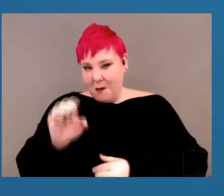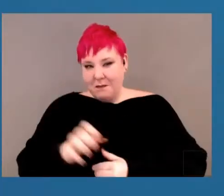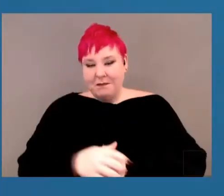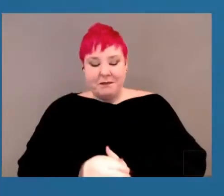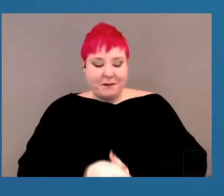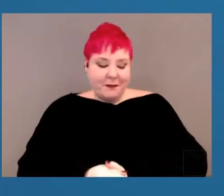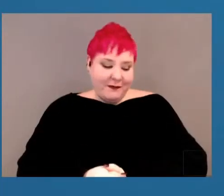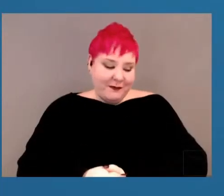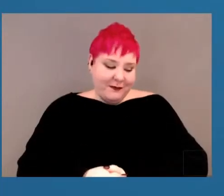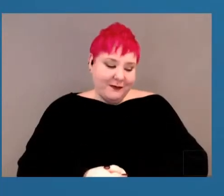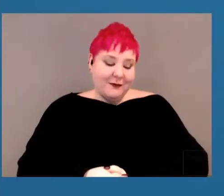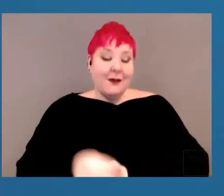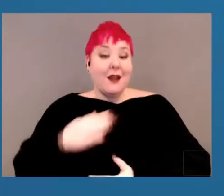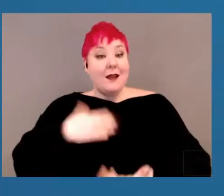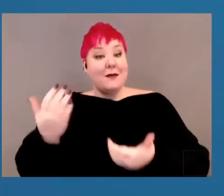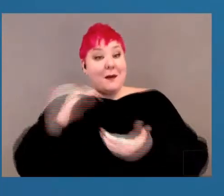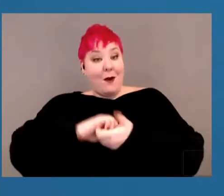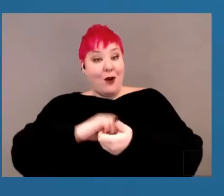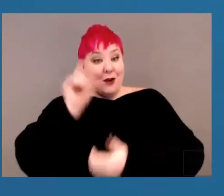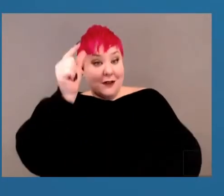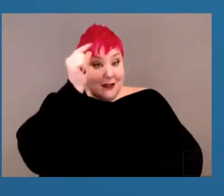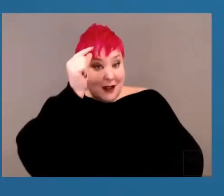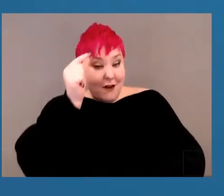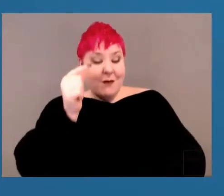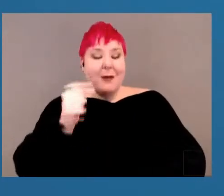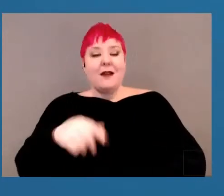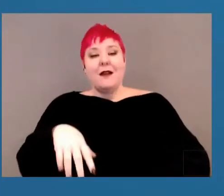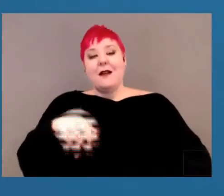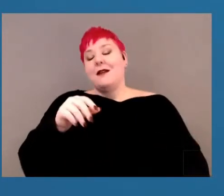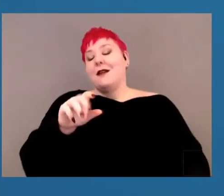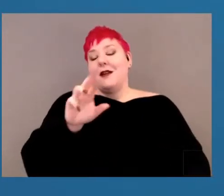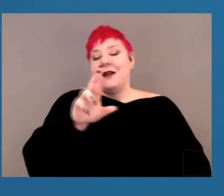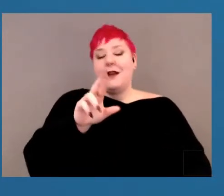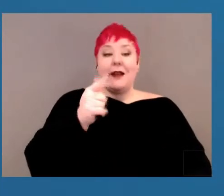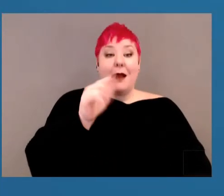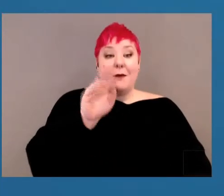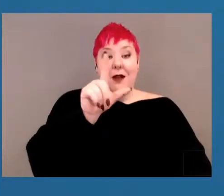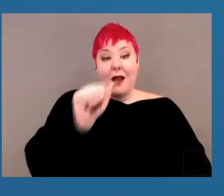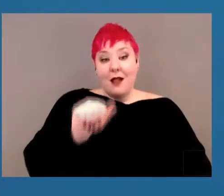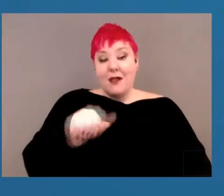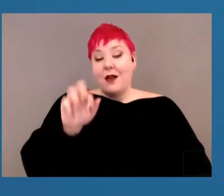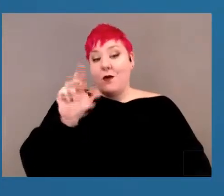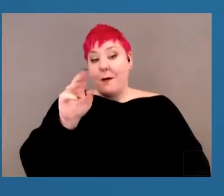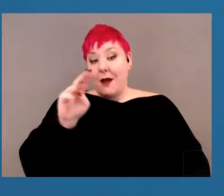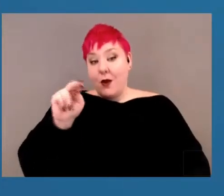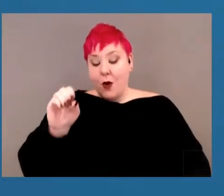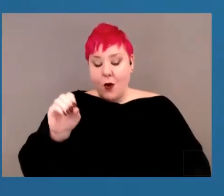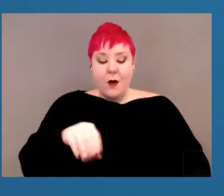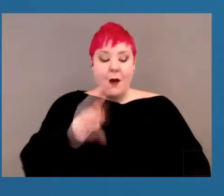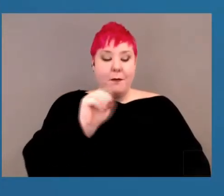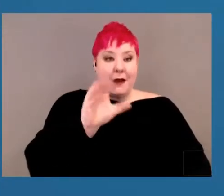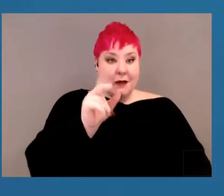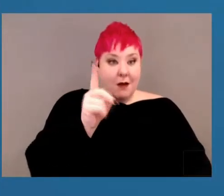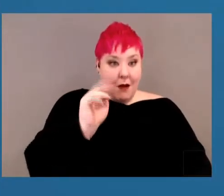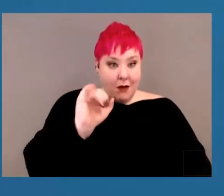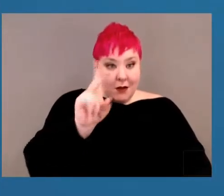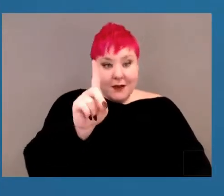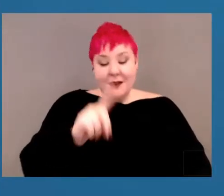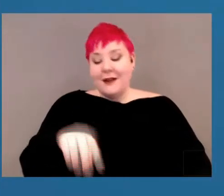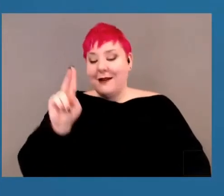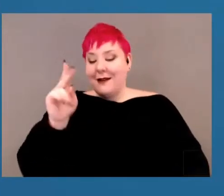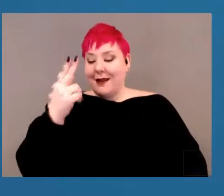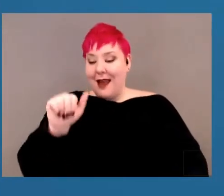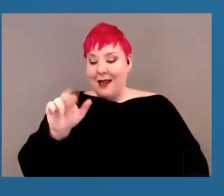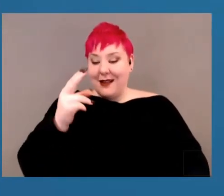My partners in government, Assemblymember Gabriela Romero's here, Assemblymember John McDonald's here, Mayor Kathy Sheehan, and our